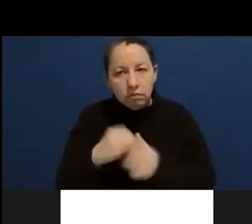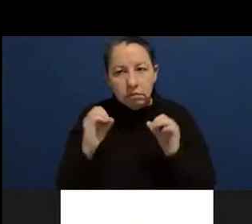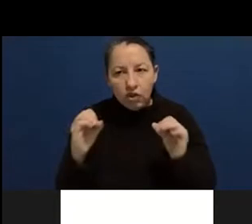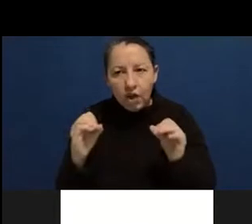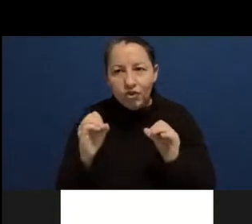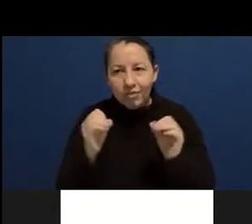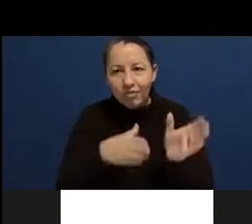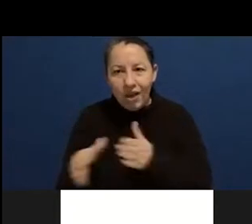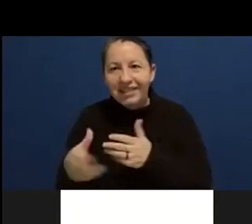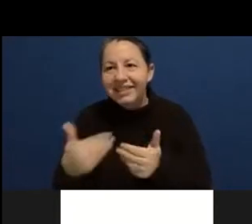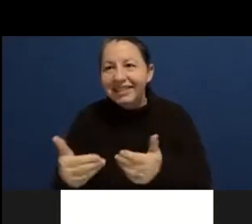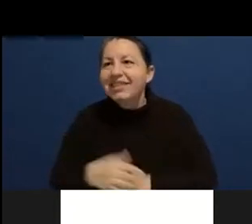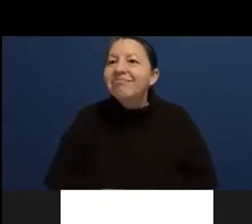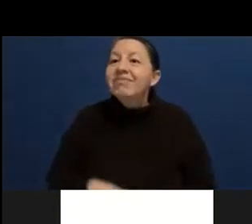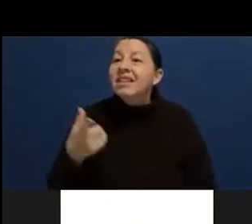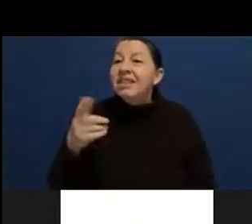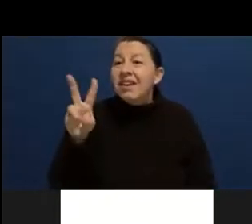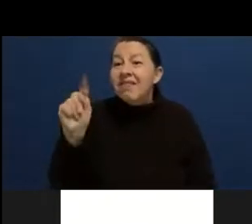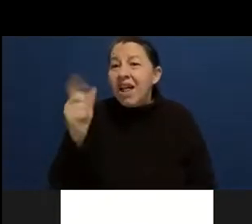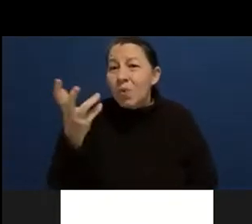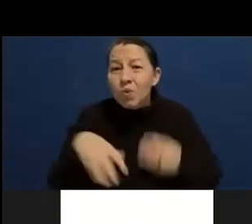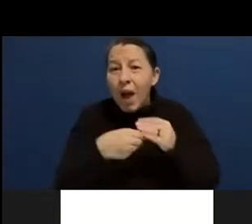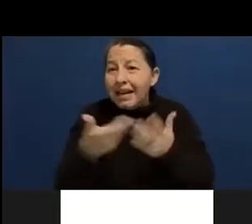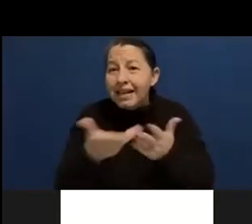Violet, do you have anything to add before I share the PowerPoint?